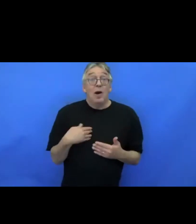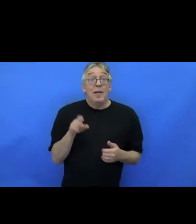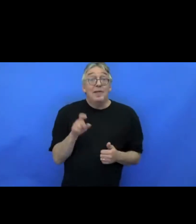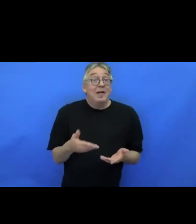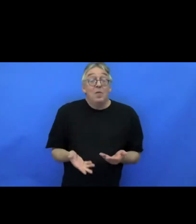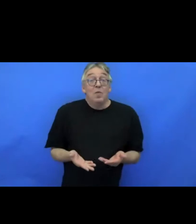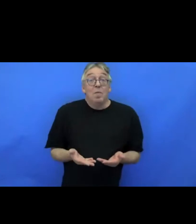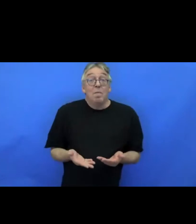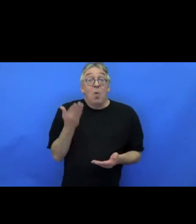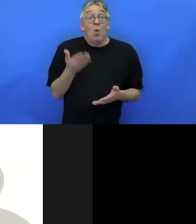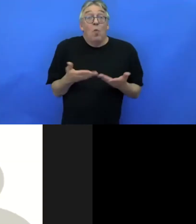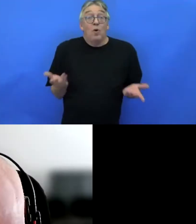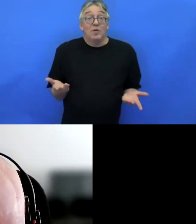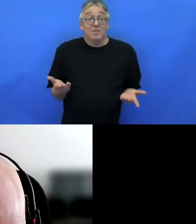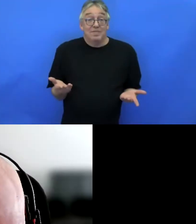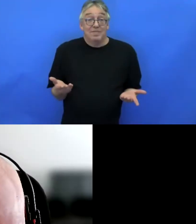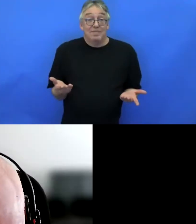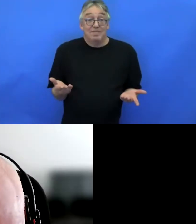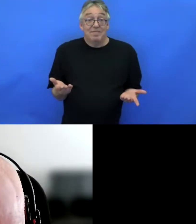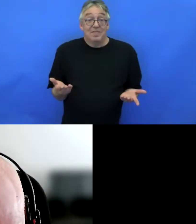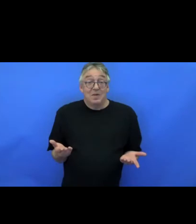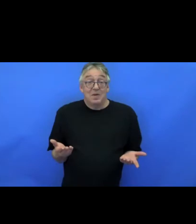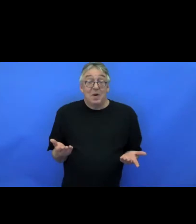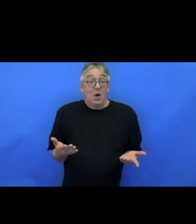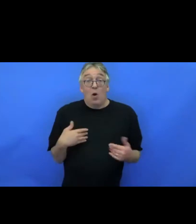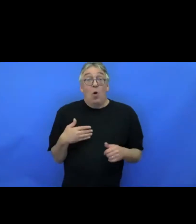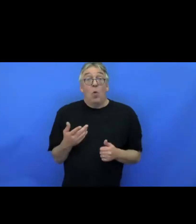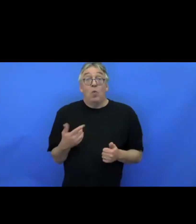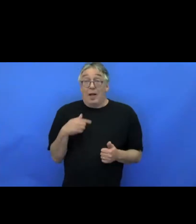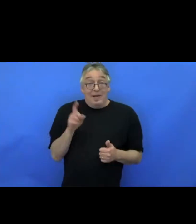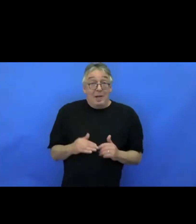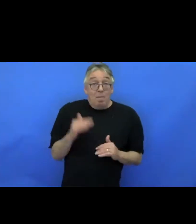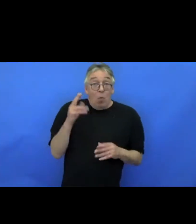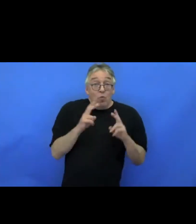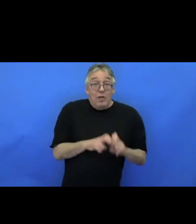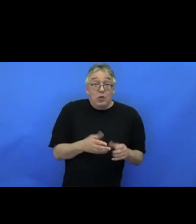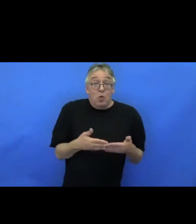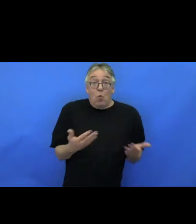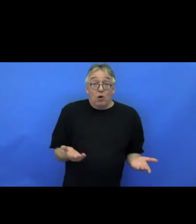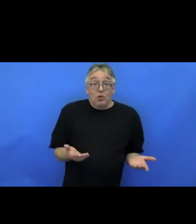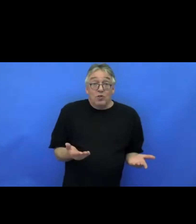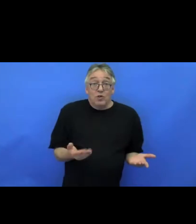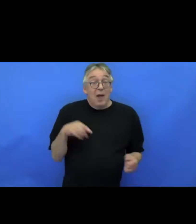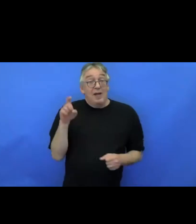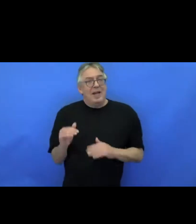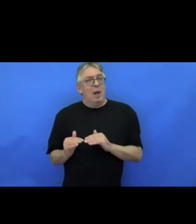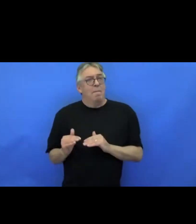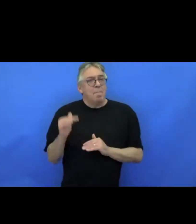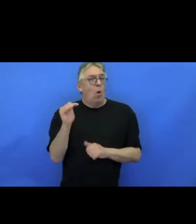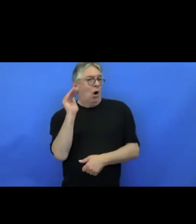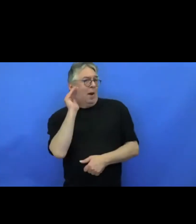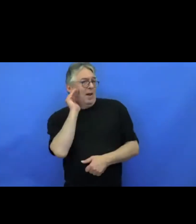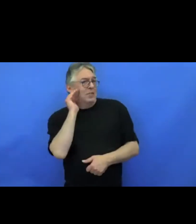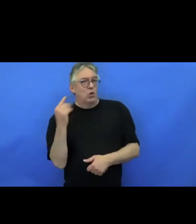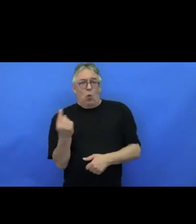voices that should be at the table and research that we need to be doing to drive the process forward? So I